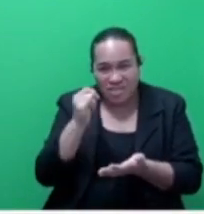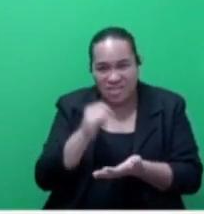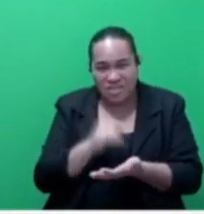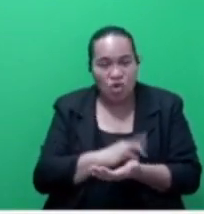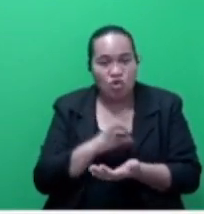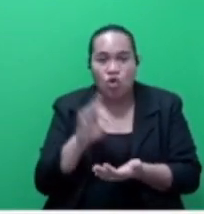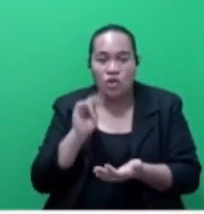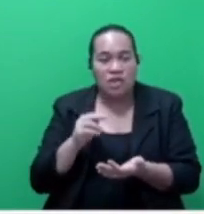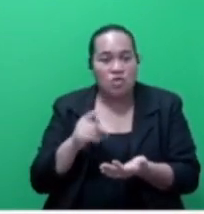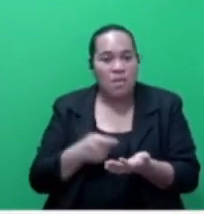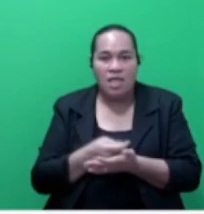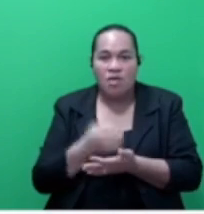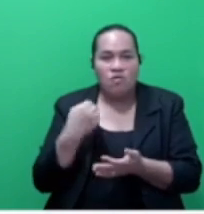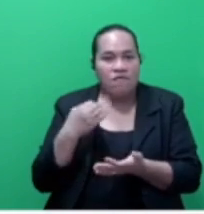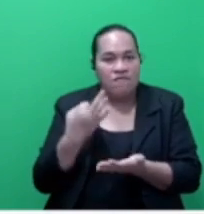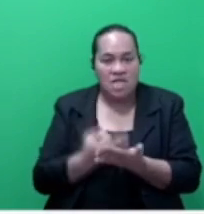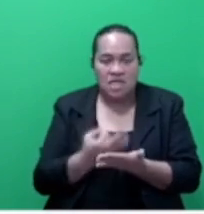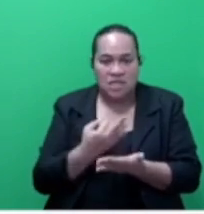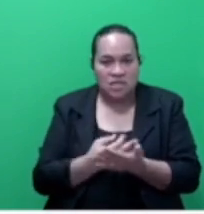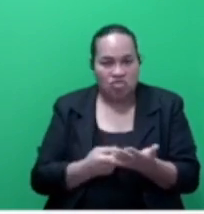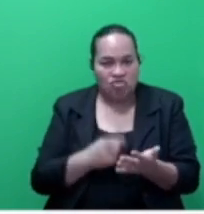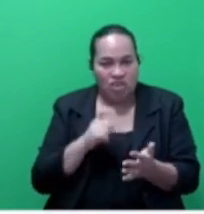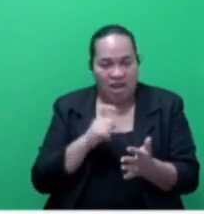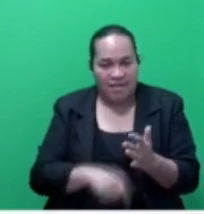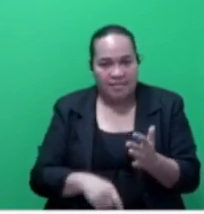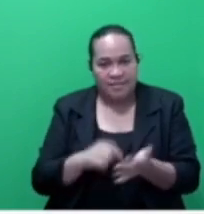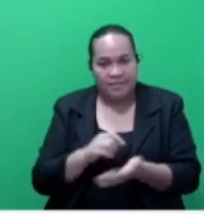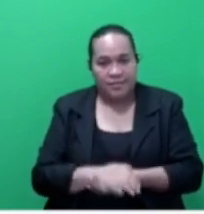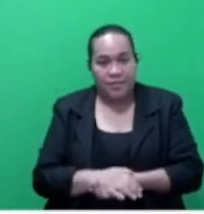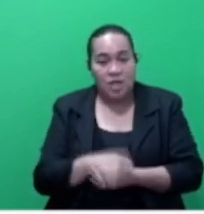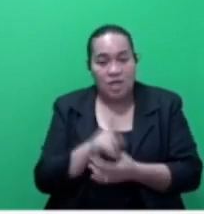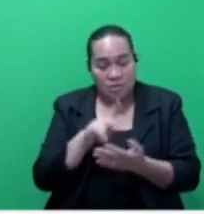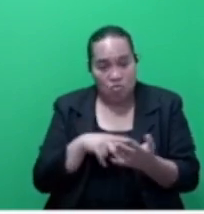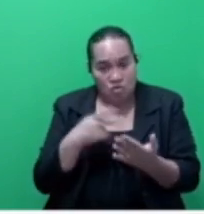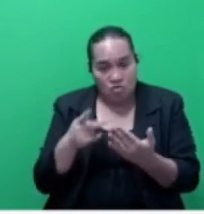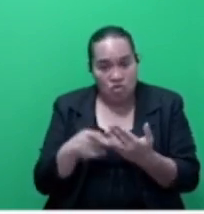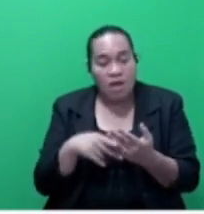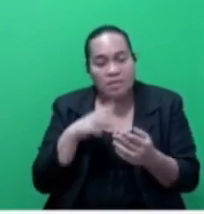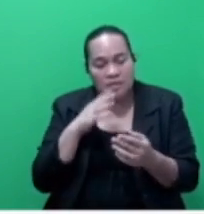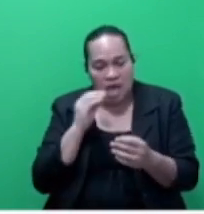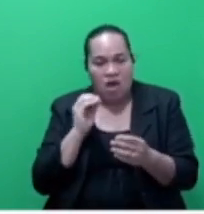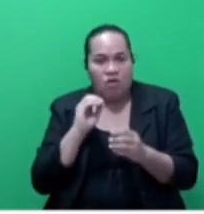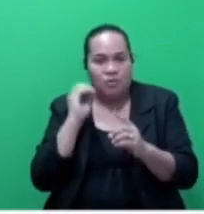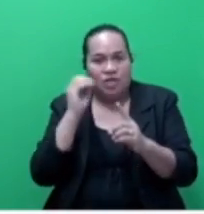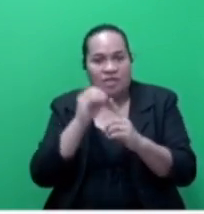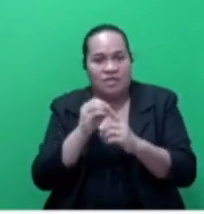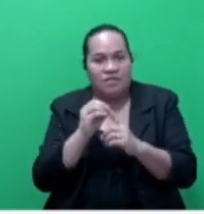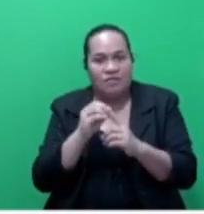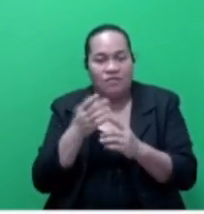etc. Mr. Speaker, sir, this scheme has, of course, served its objectives since